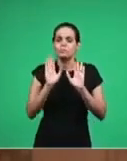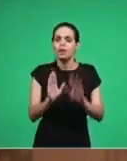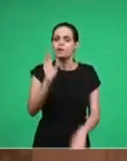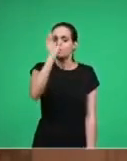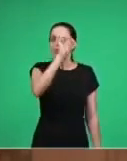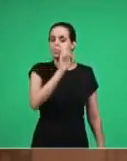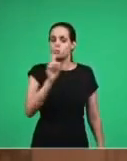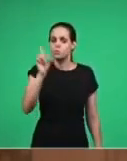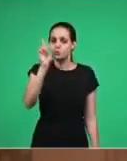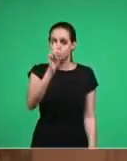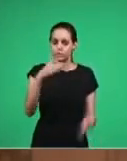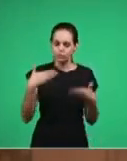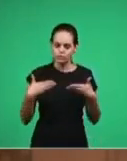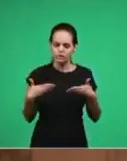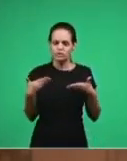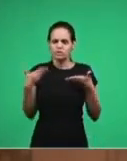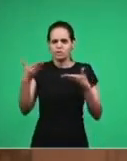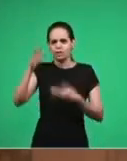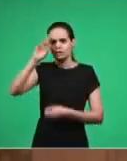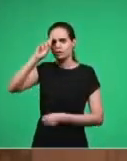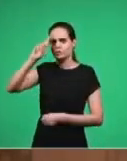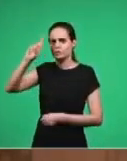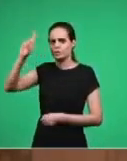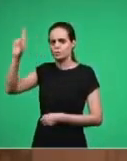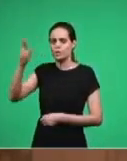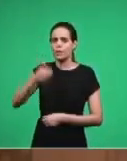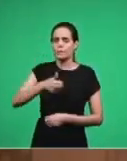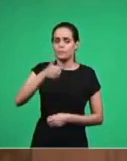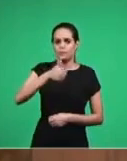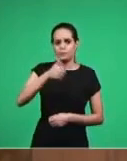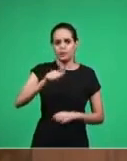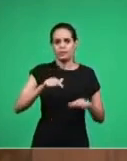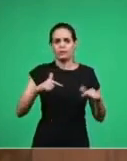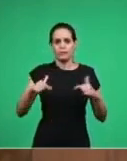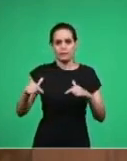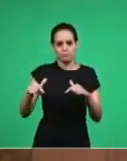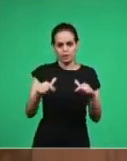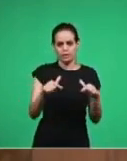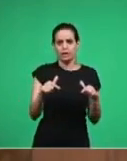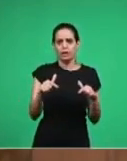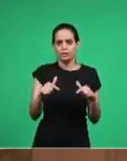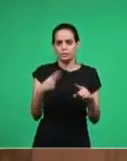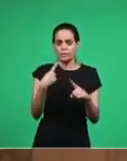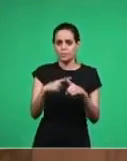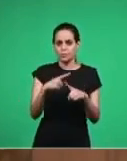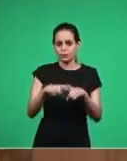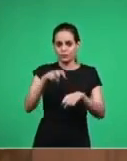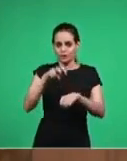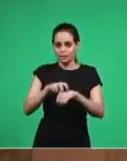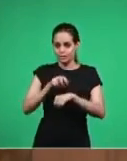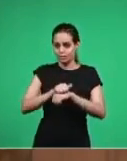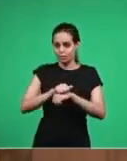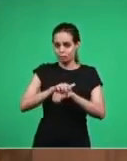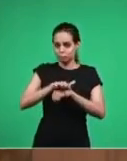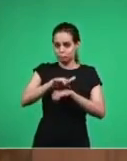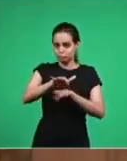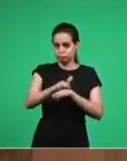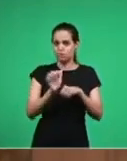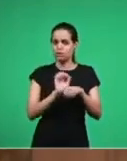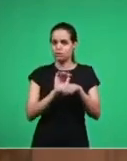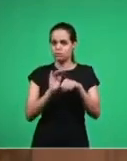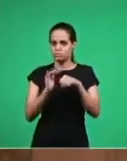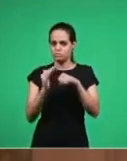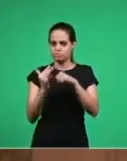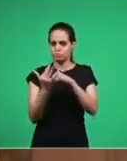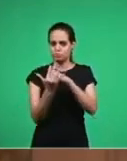We're going to have next Sunday is going to be dedicated for the seminar. We're going to be watching the classes together, and I want